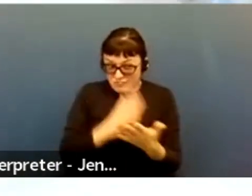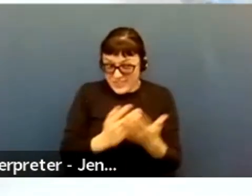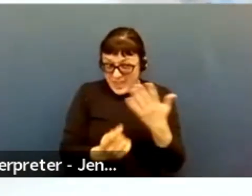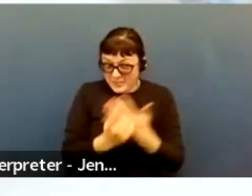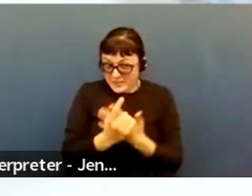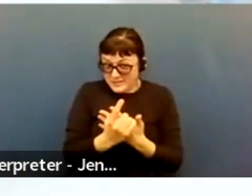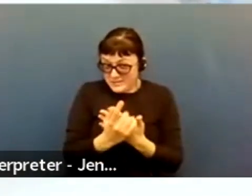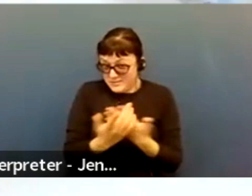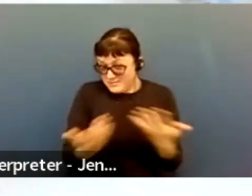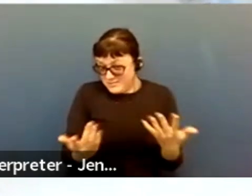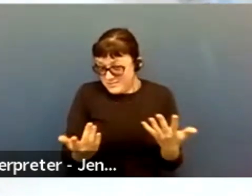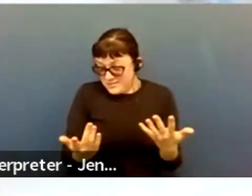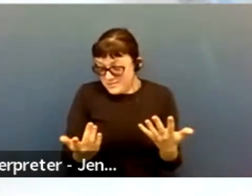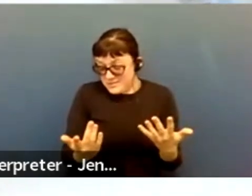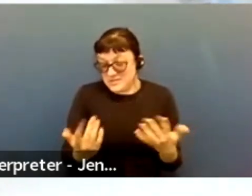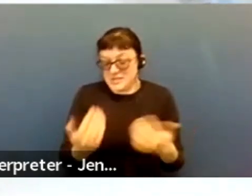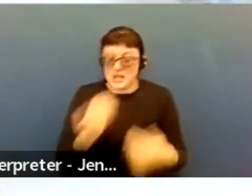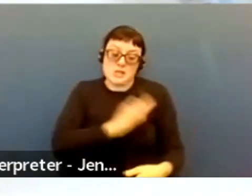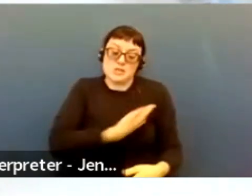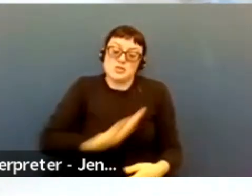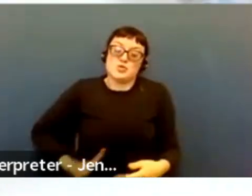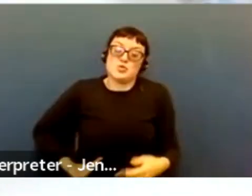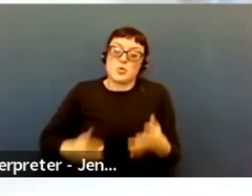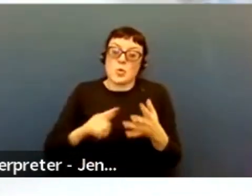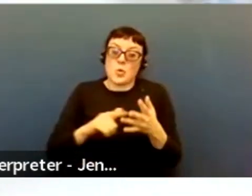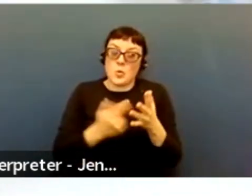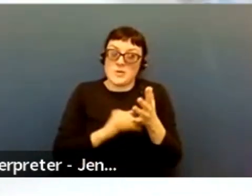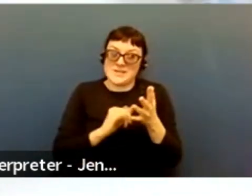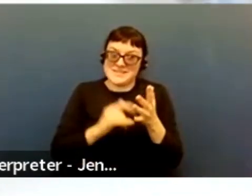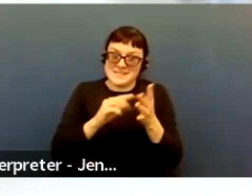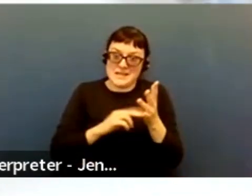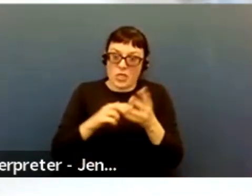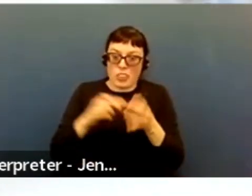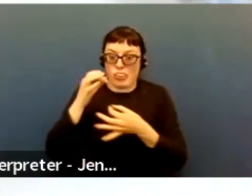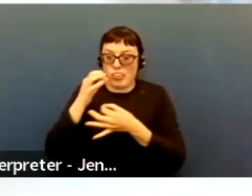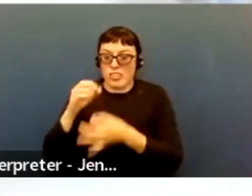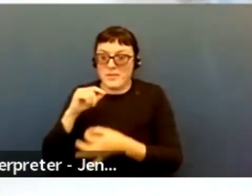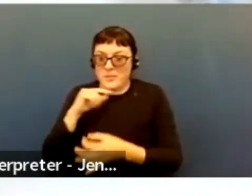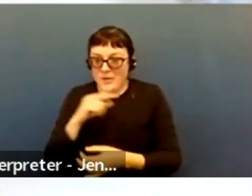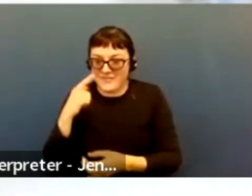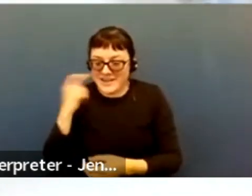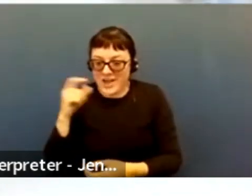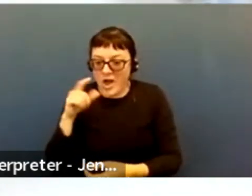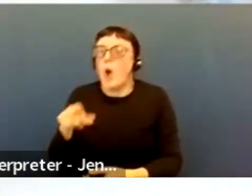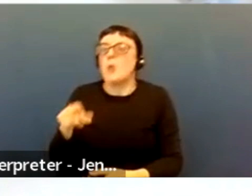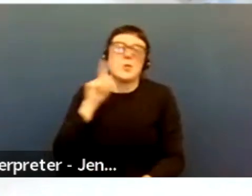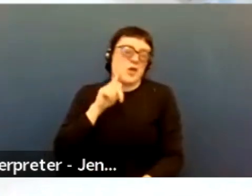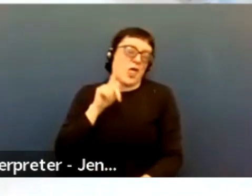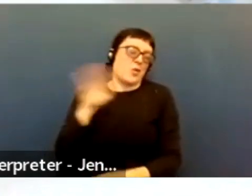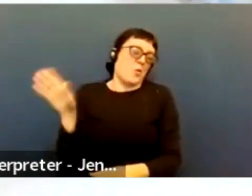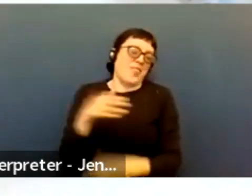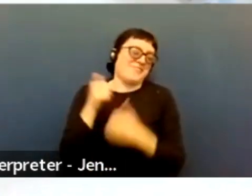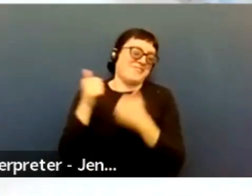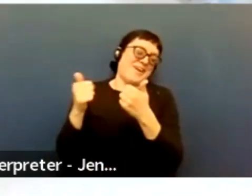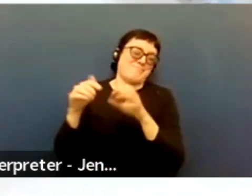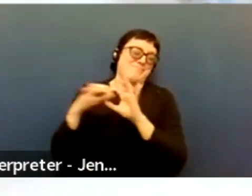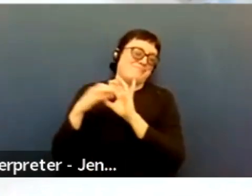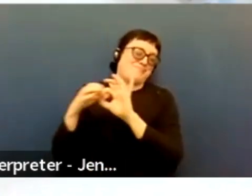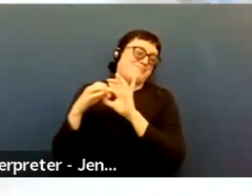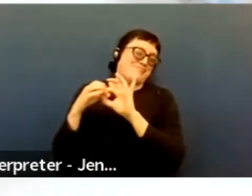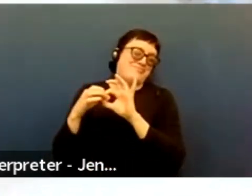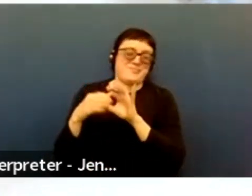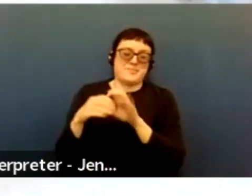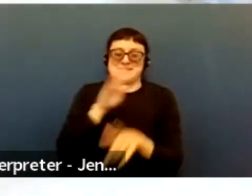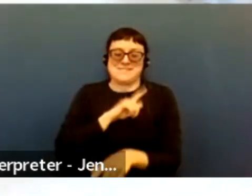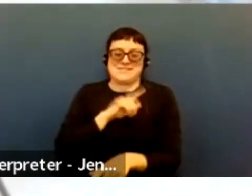But is that what's really happening at the play? So Orsino, who has a disturbing attraction to this boy, suddenly gets to find out